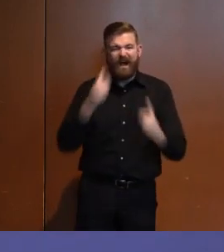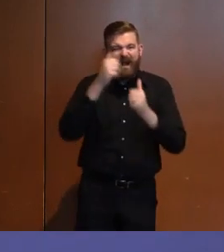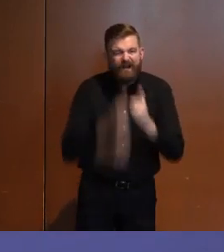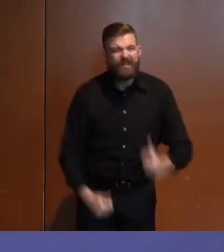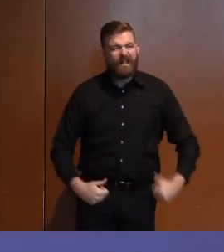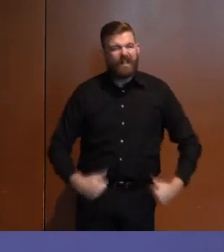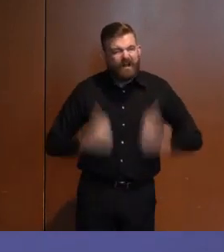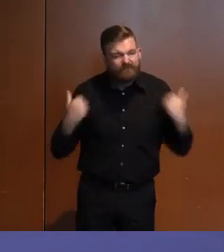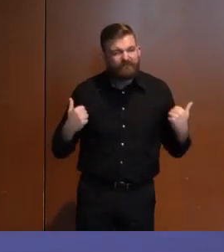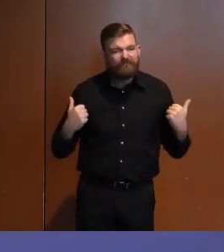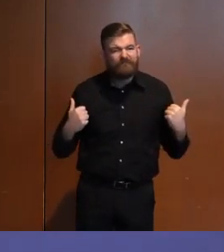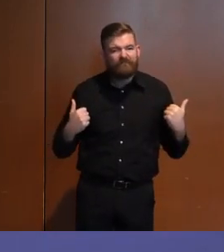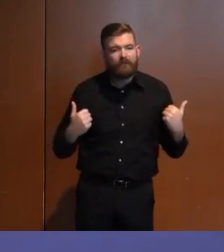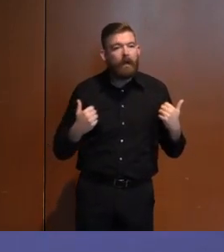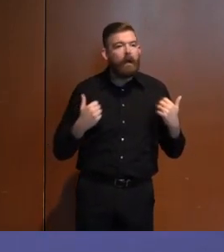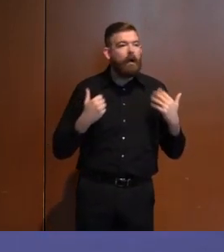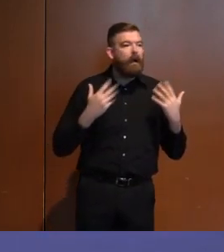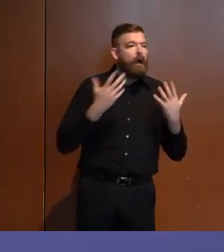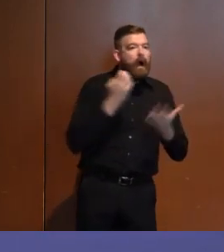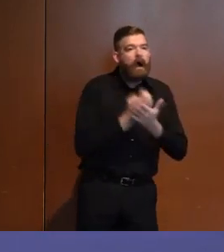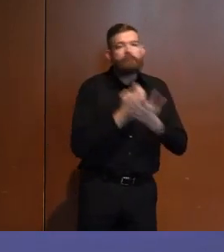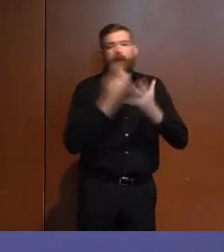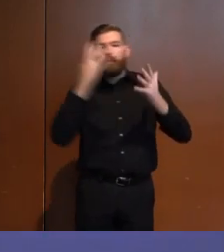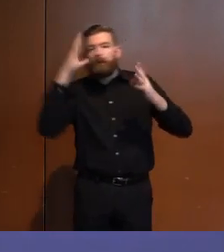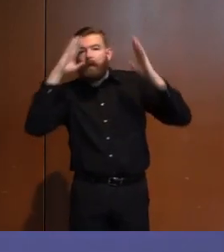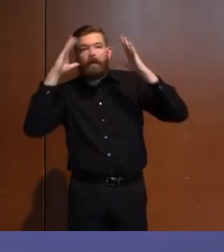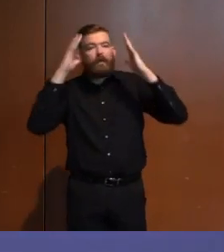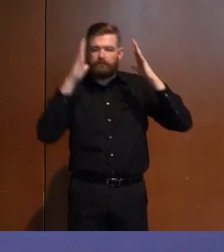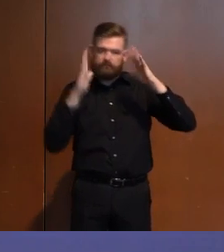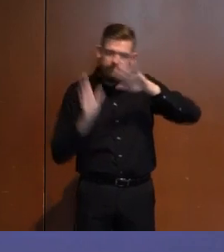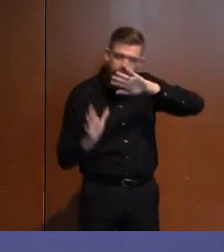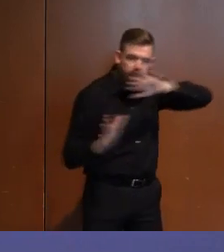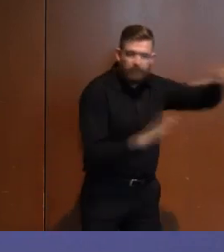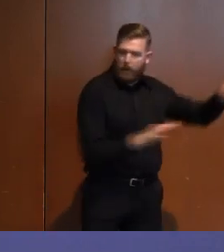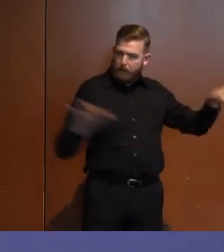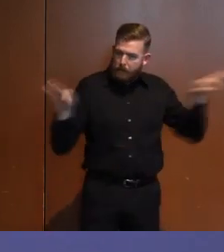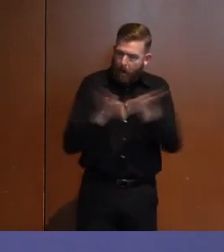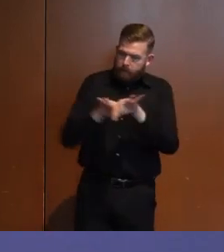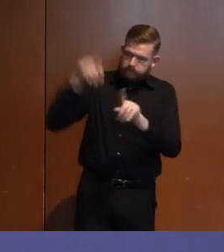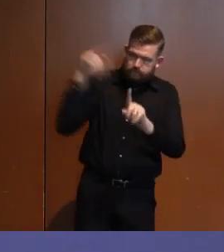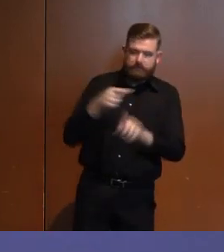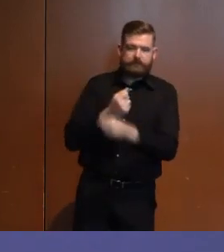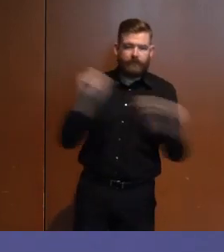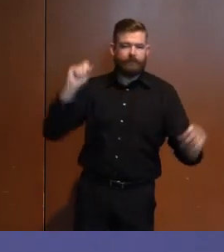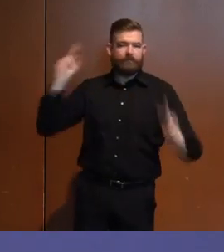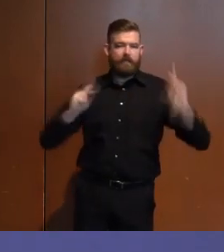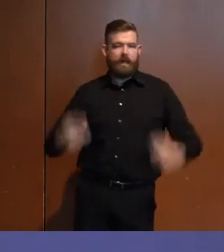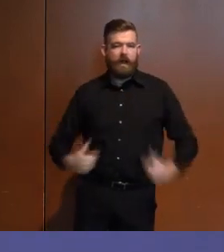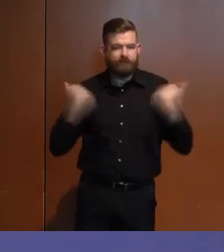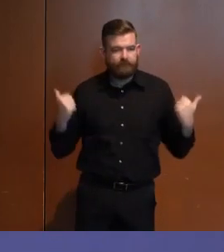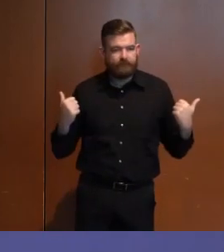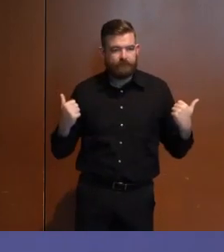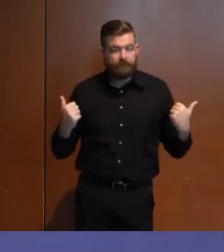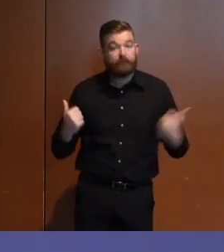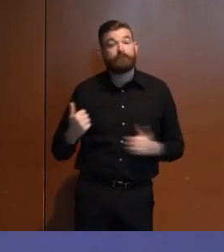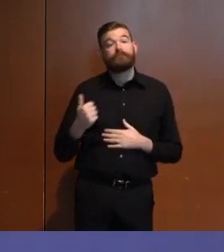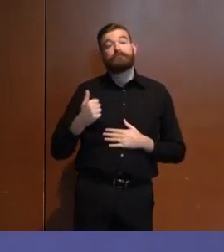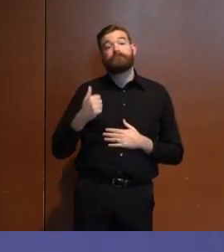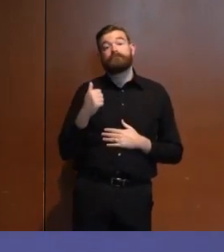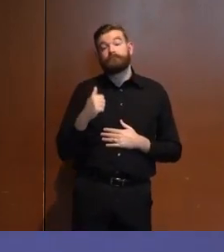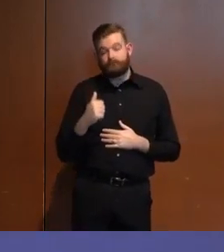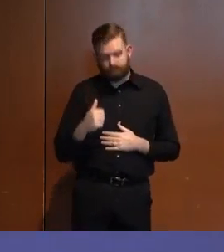that. Given the current trajectory of new cases, we have known that we will need to increase hospital capacity.